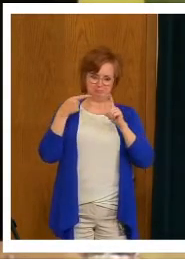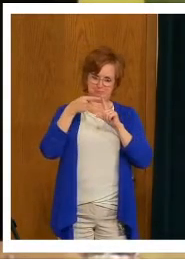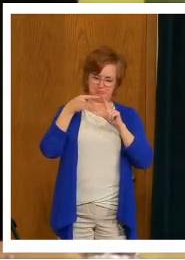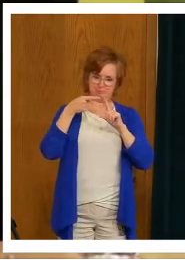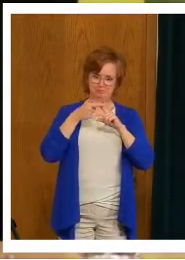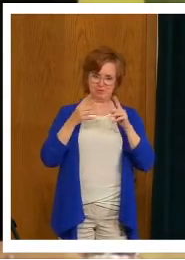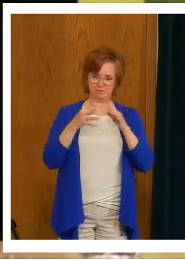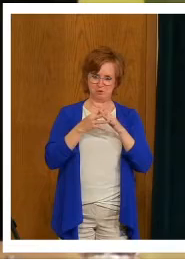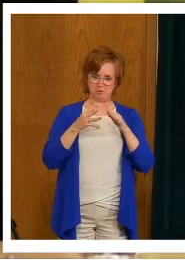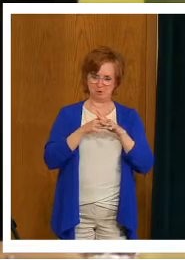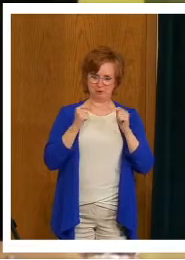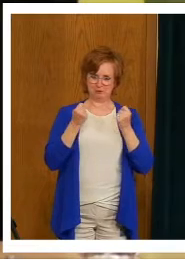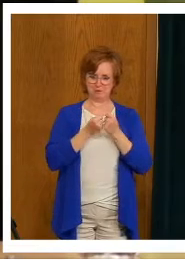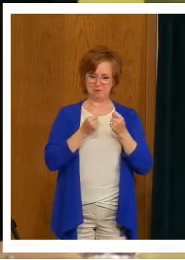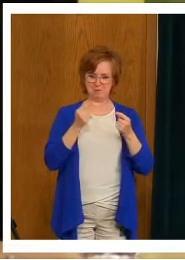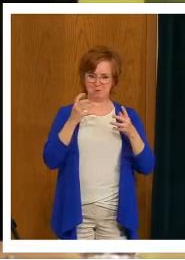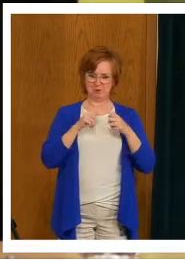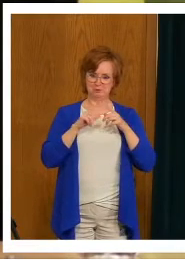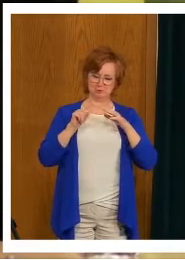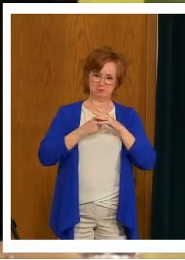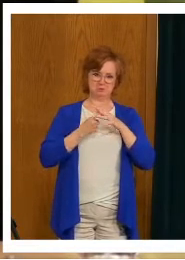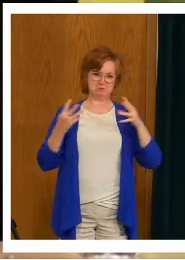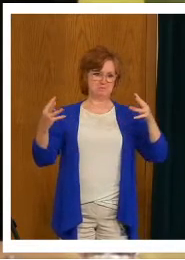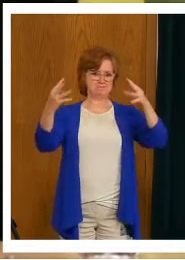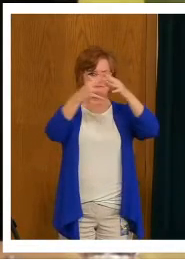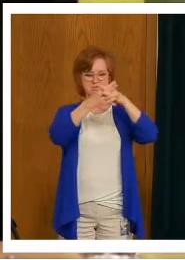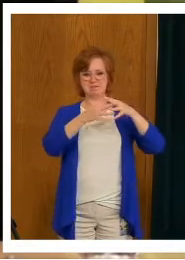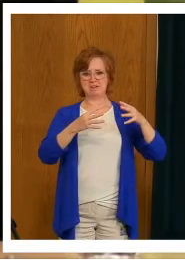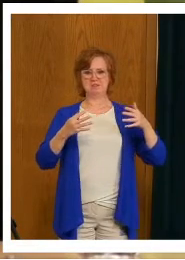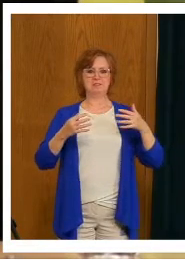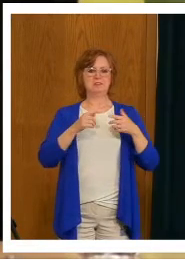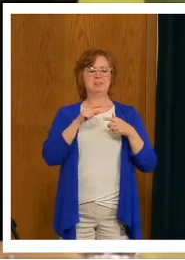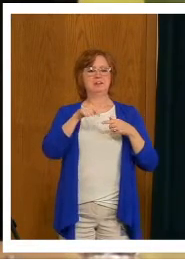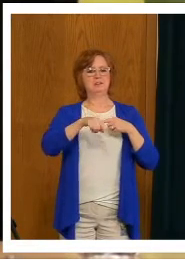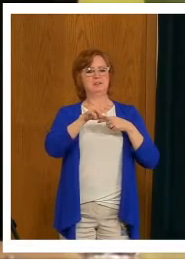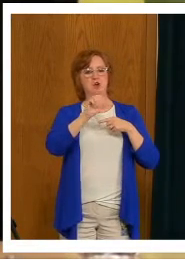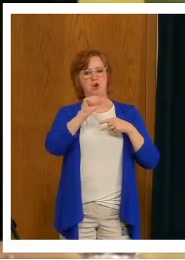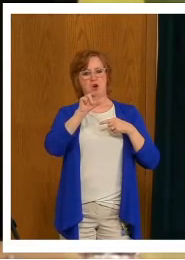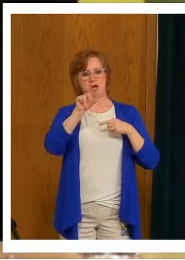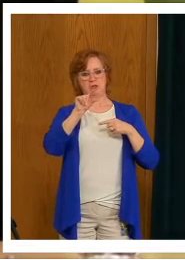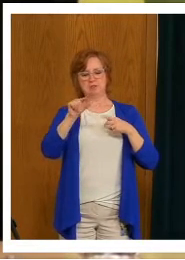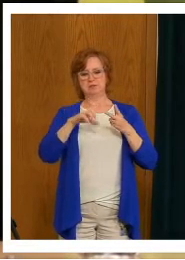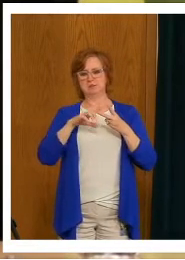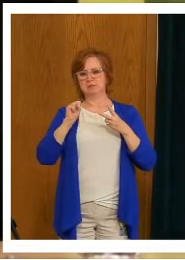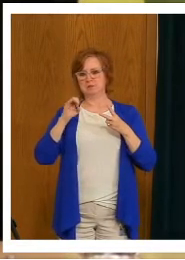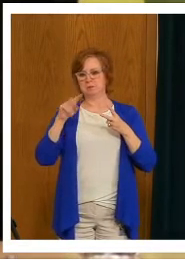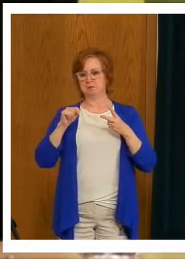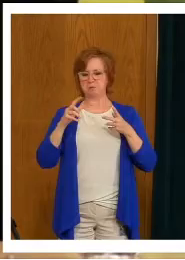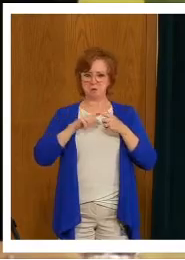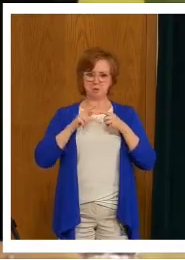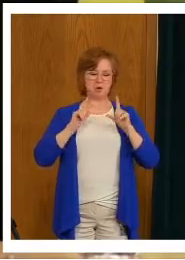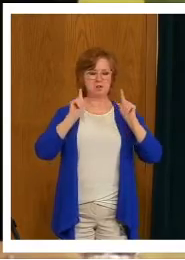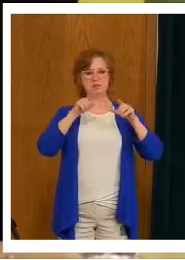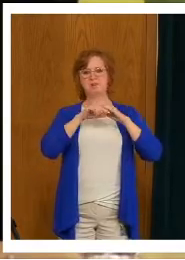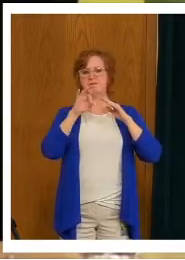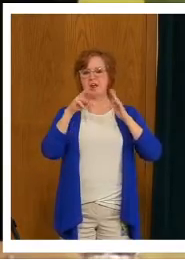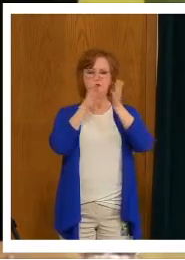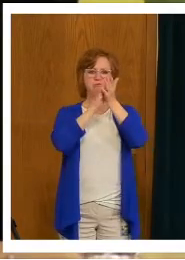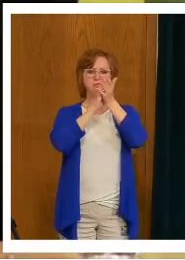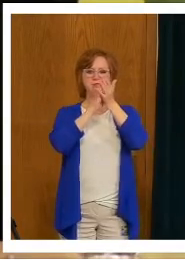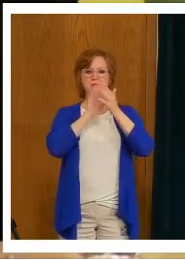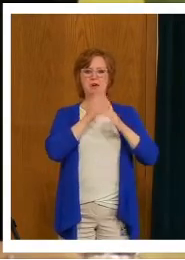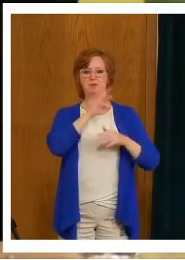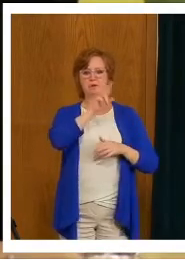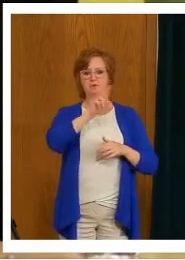in August, September, and we want to get into that stadium and cheer them on. We'll take our next question on the line.